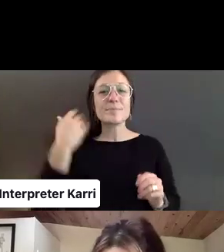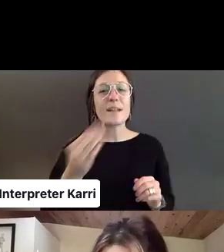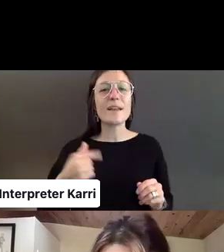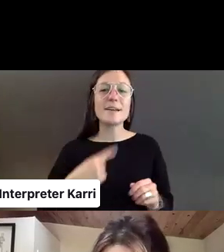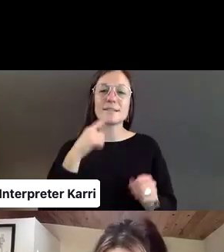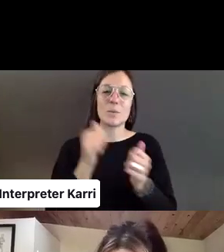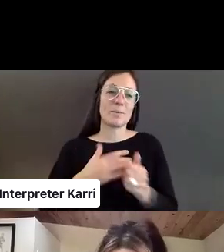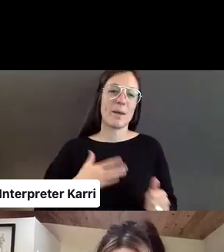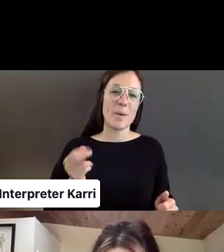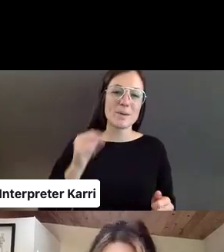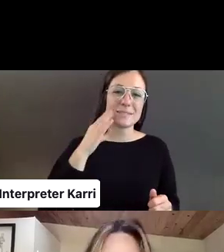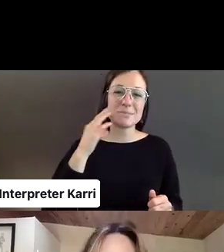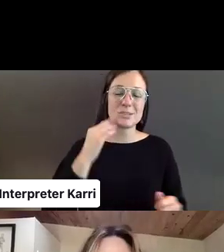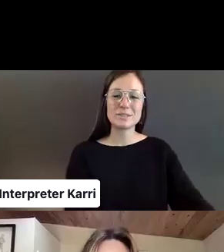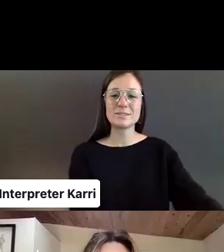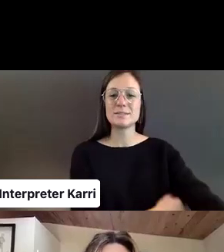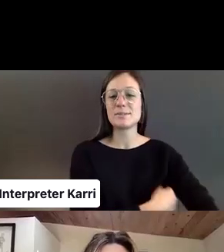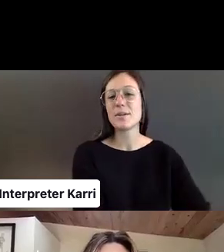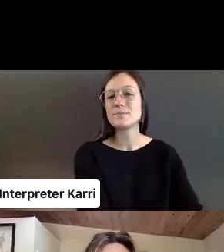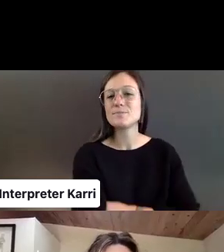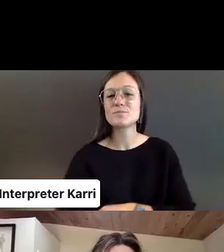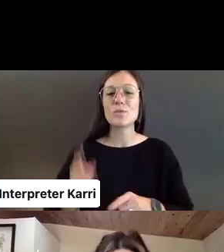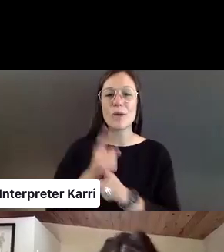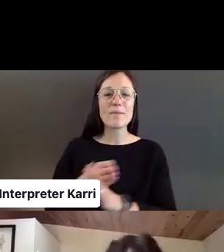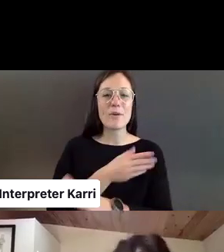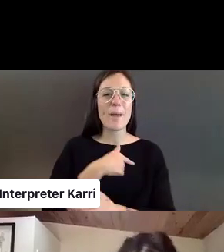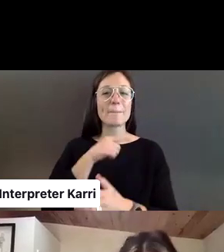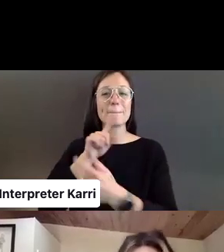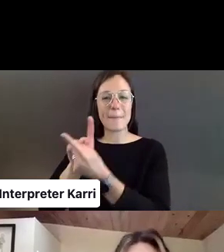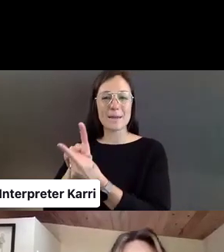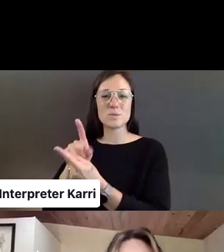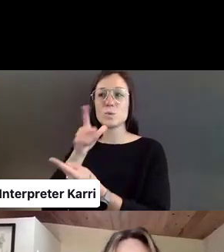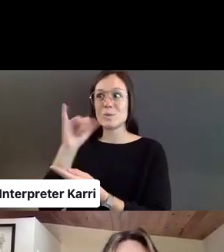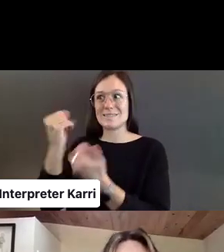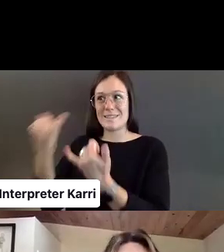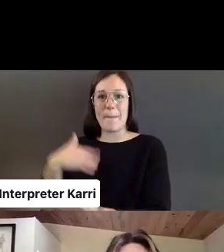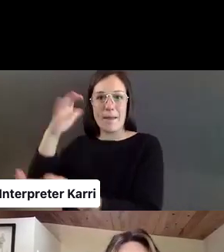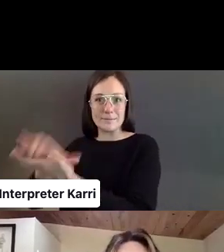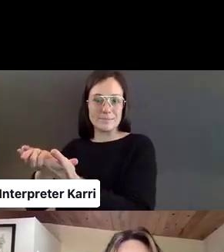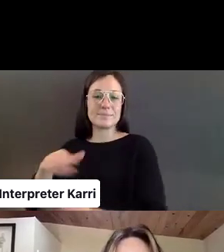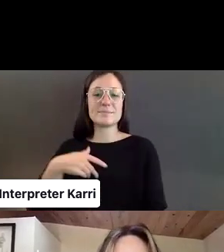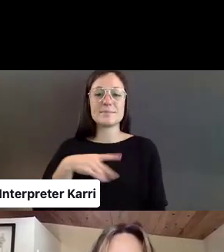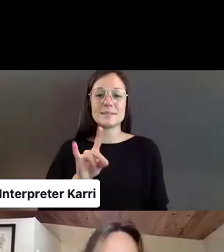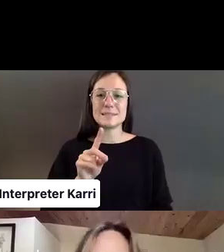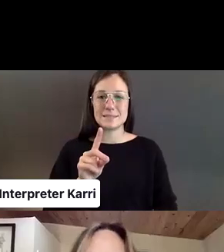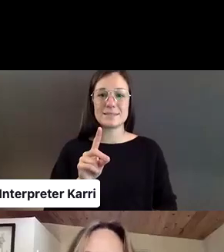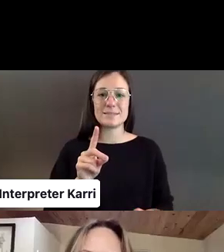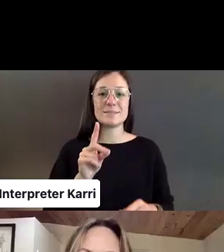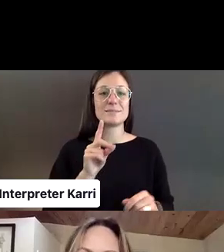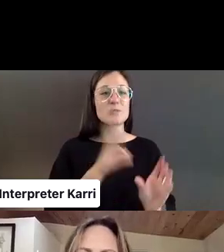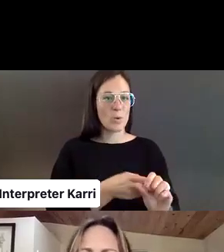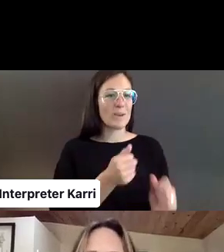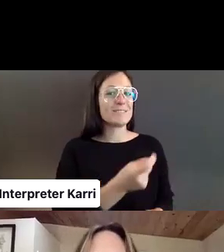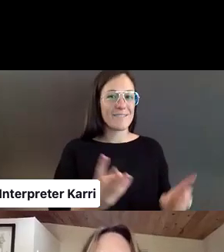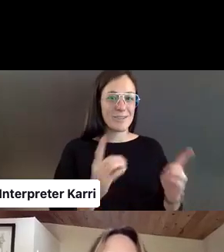of like, right before I met the guy who is now my husband, I got on, several dating